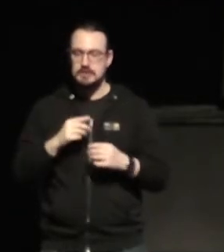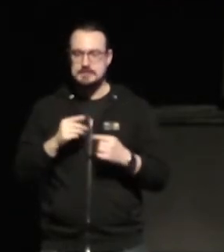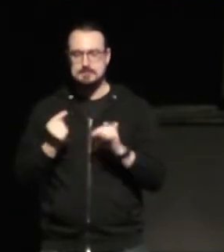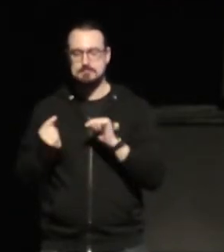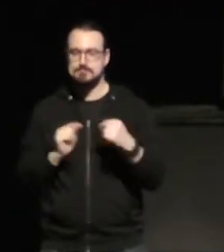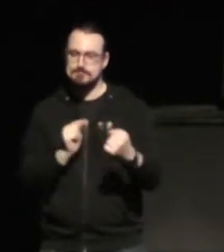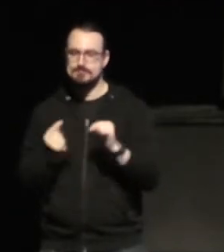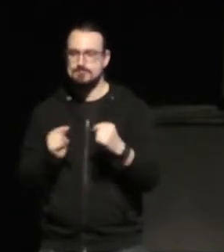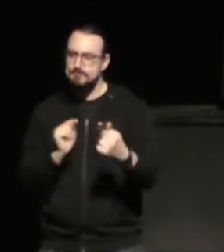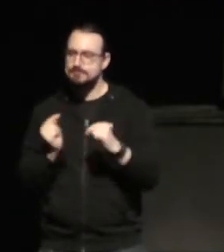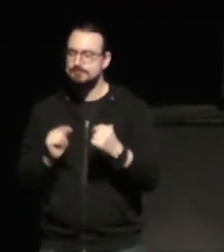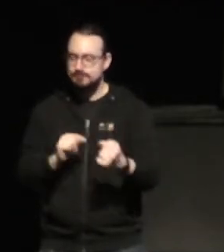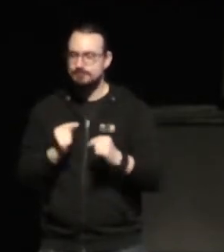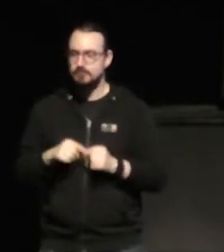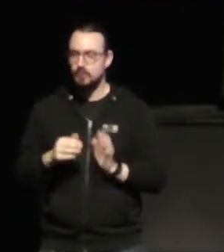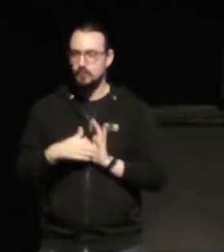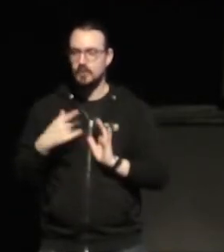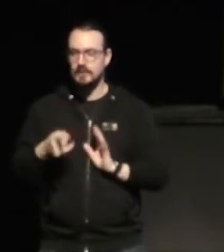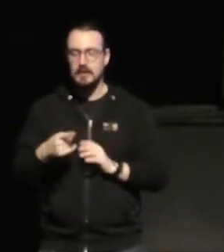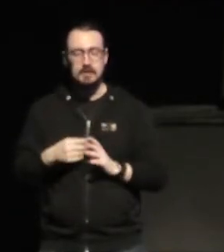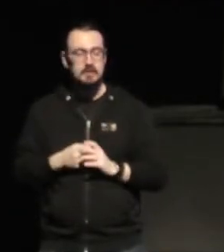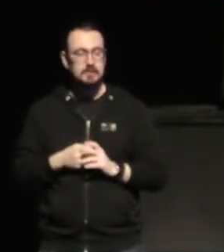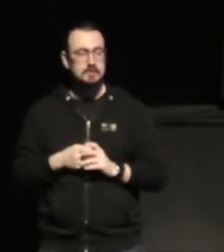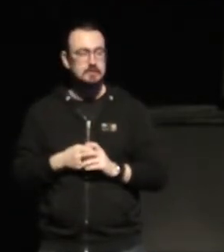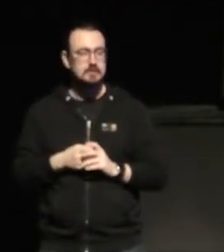this. And from that action,